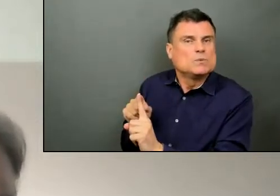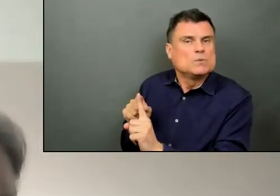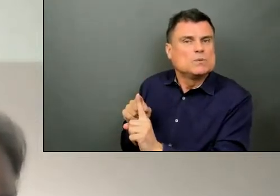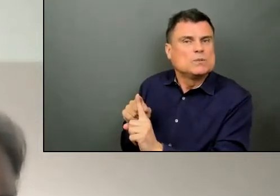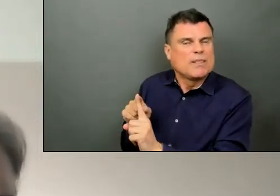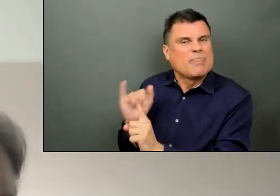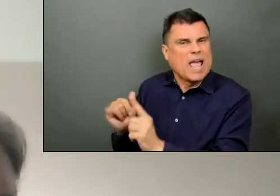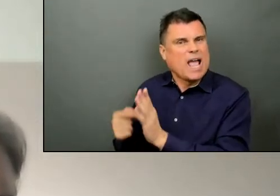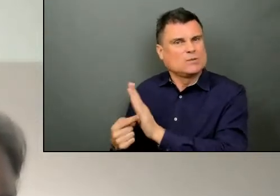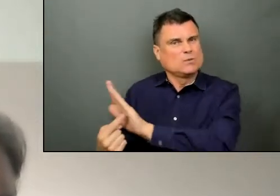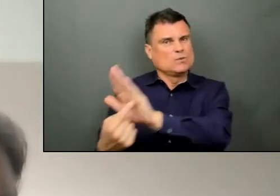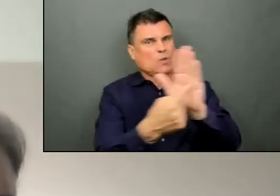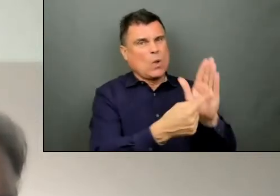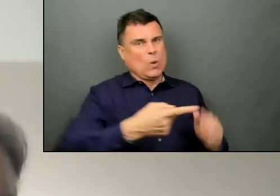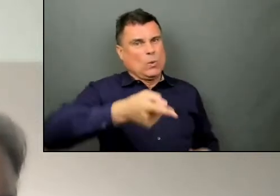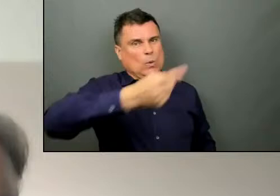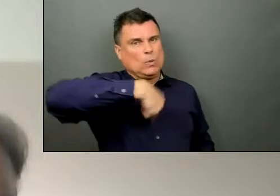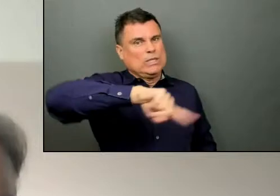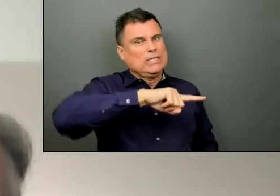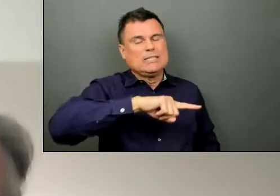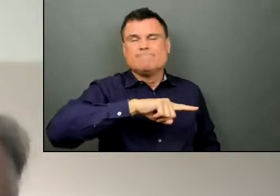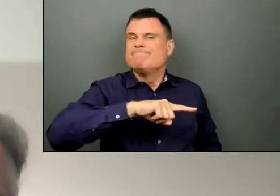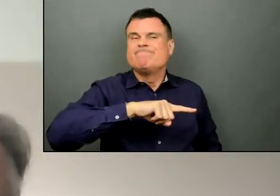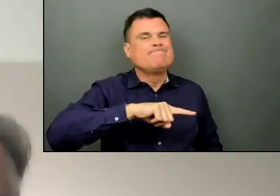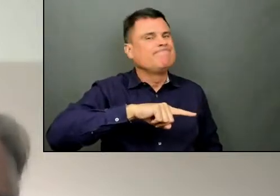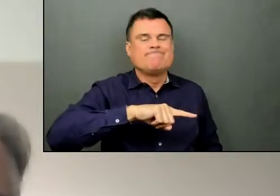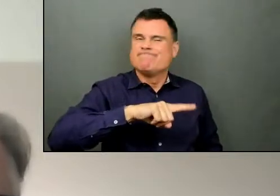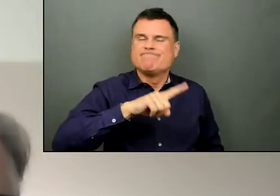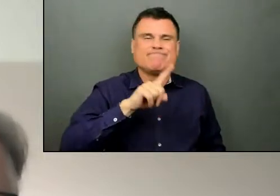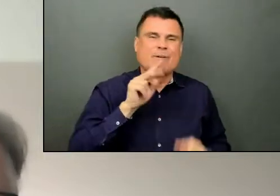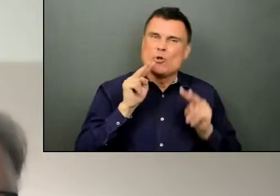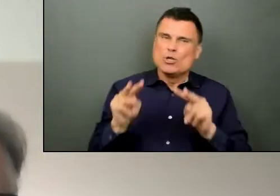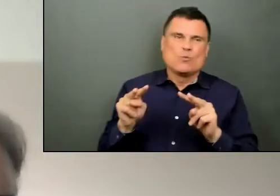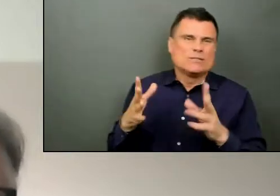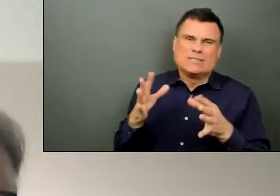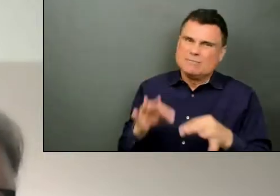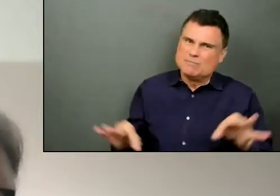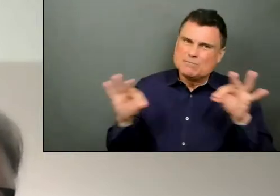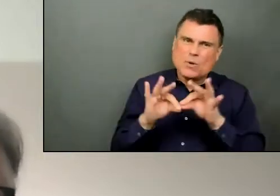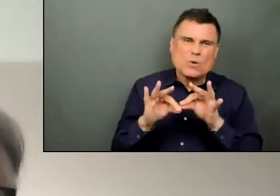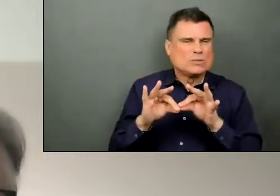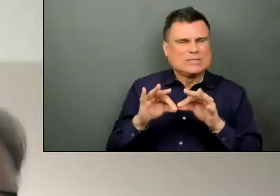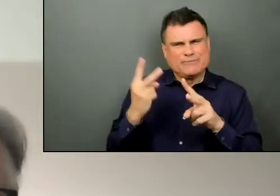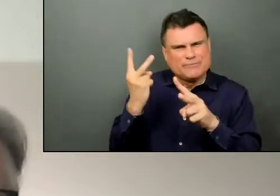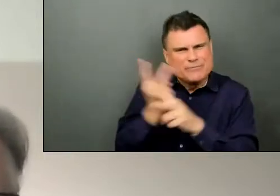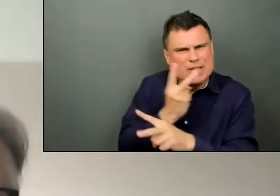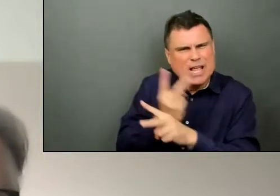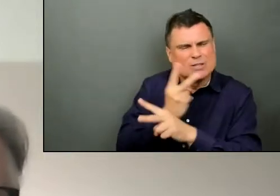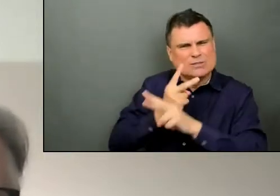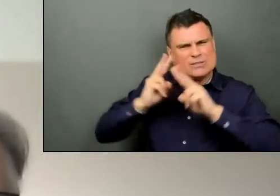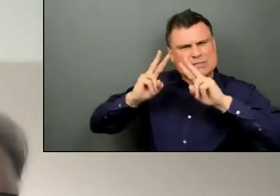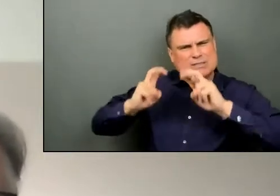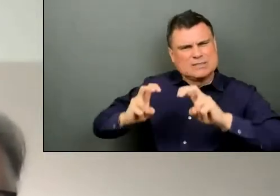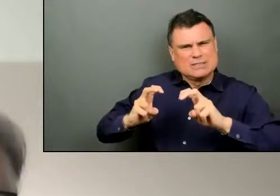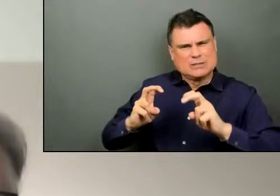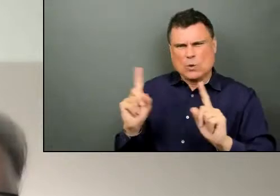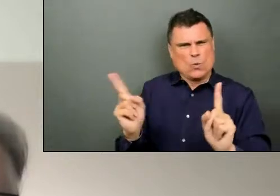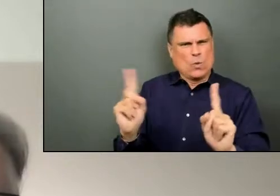healthcare system that has, in many ways, just not been set up to address the needs that we have